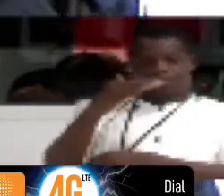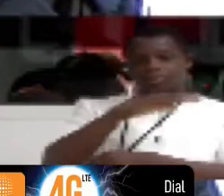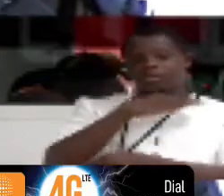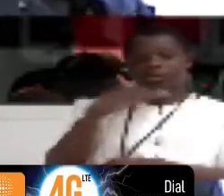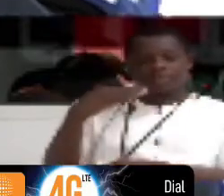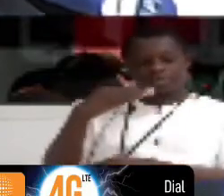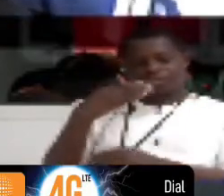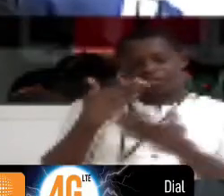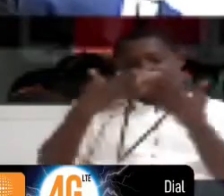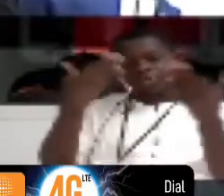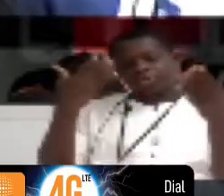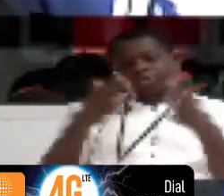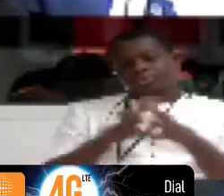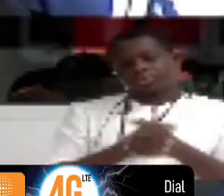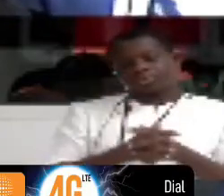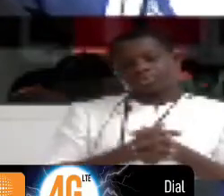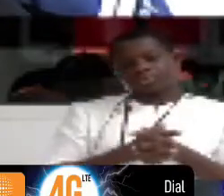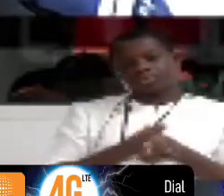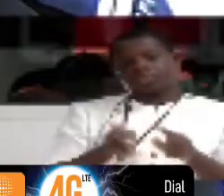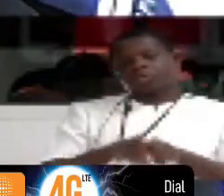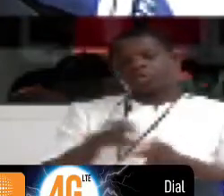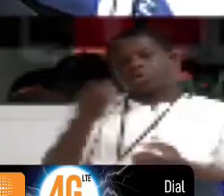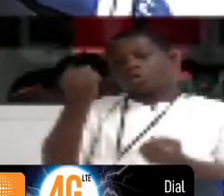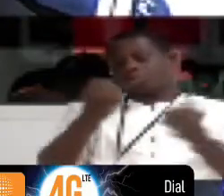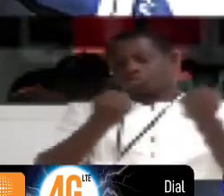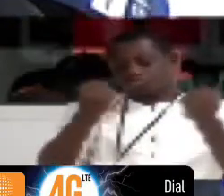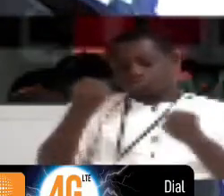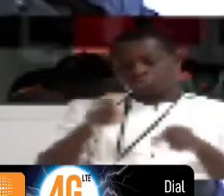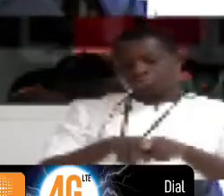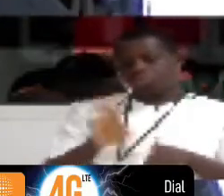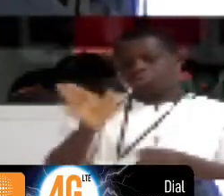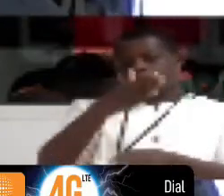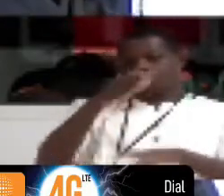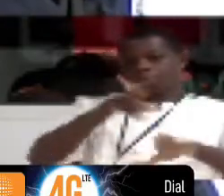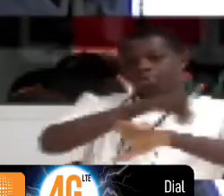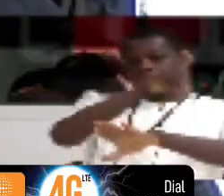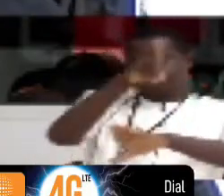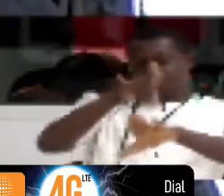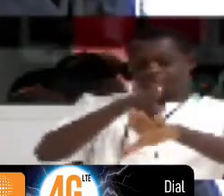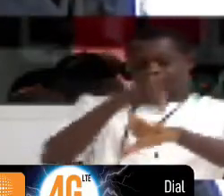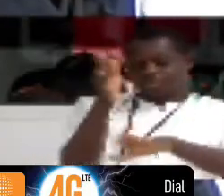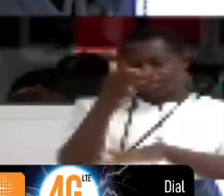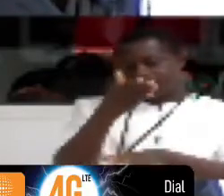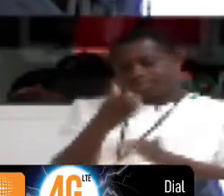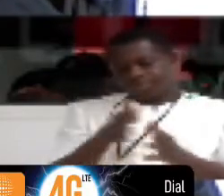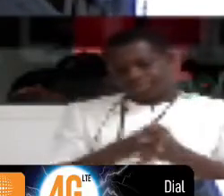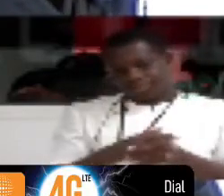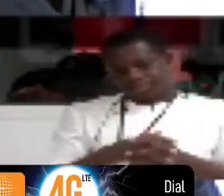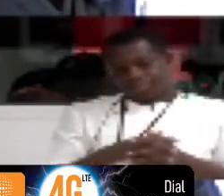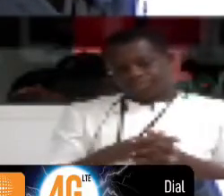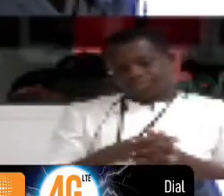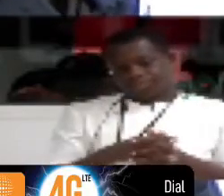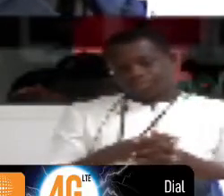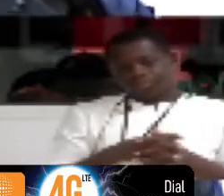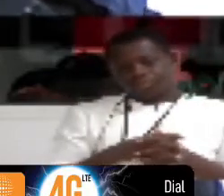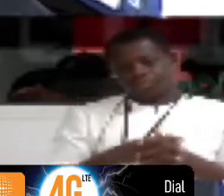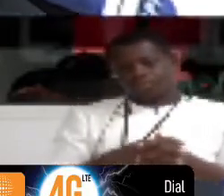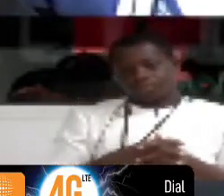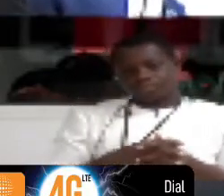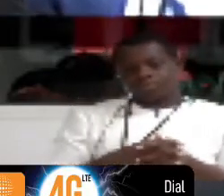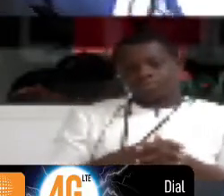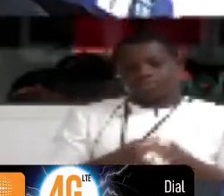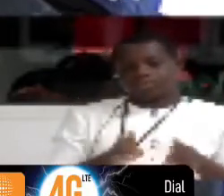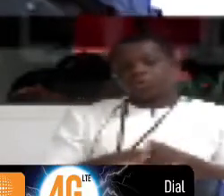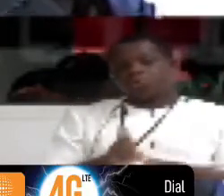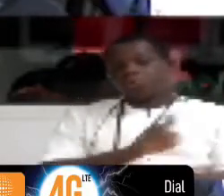munena take mutolbe bore convo departed to the range. The convoy departed to the range.